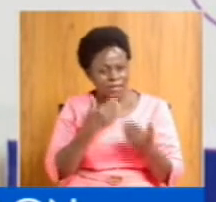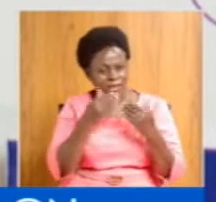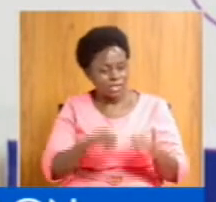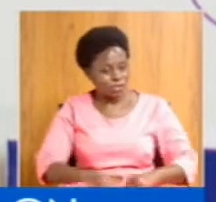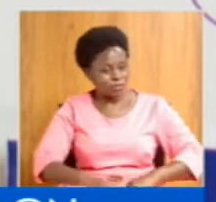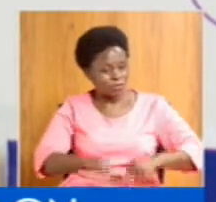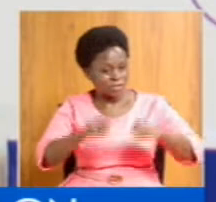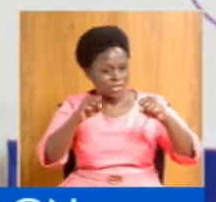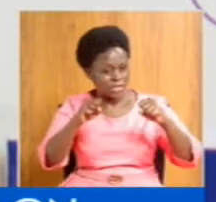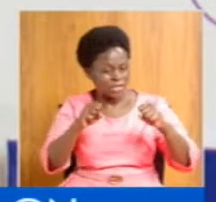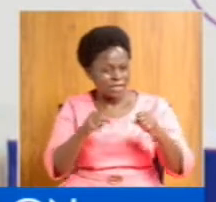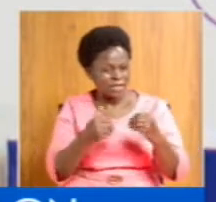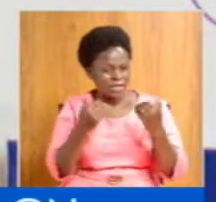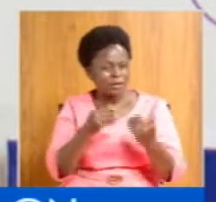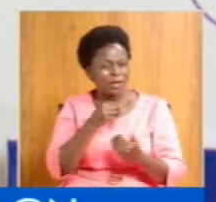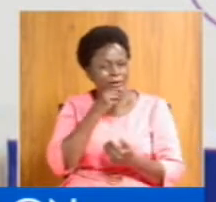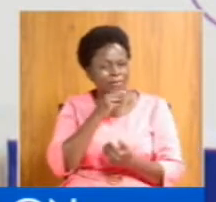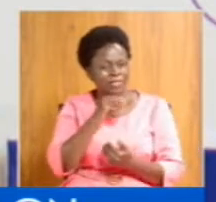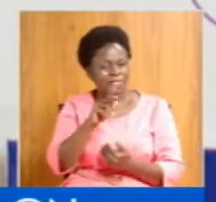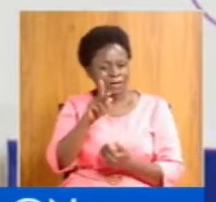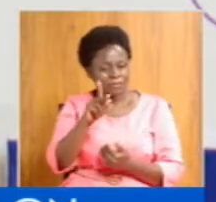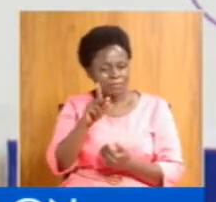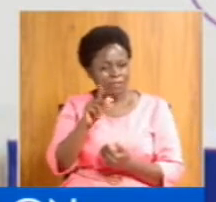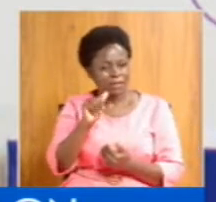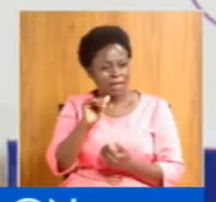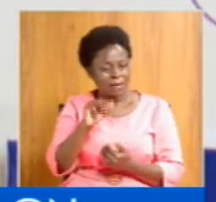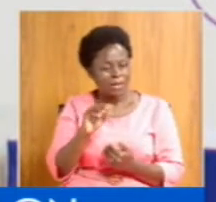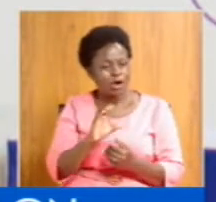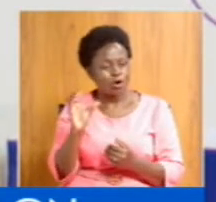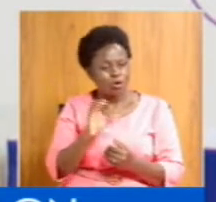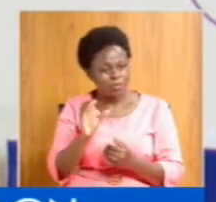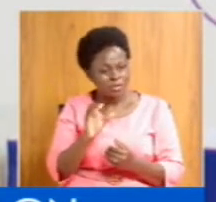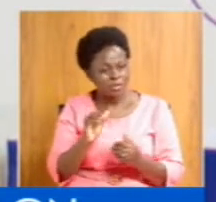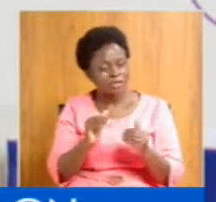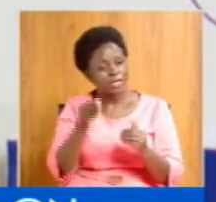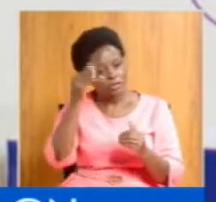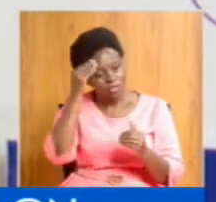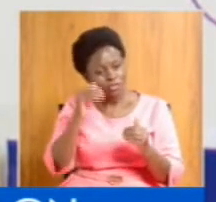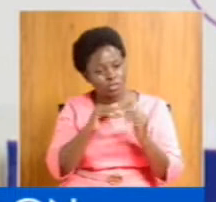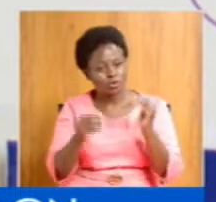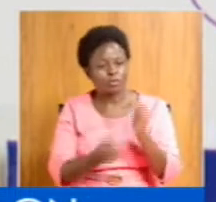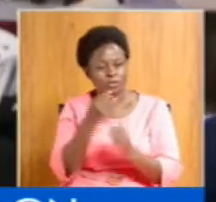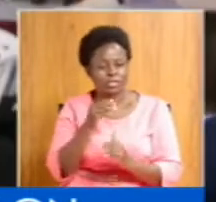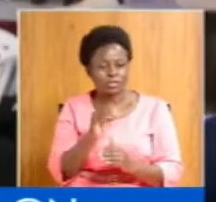chairperson there. Maybe now, Mr. Kamiya, you could be able to speak. Commission Education, Equal Opportunities Commission.